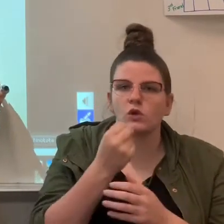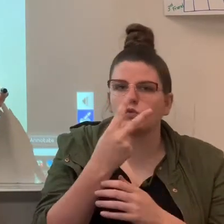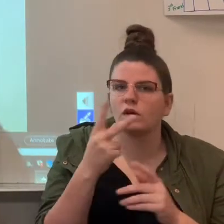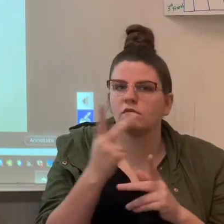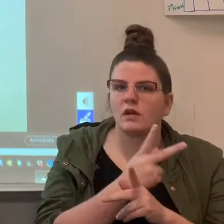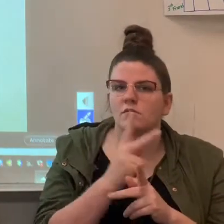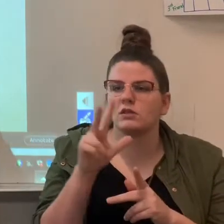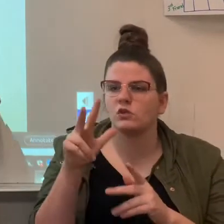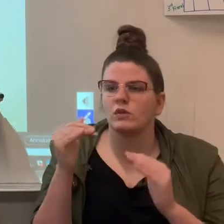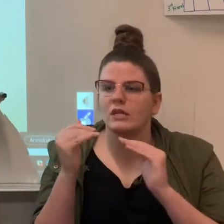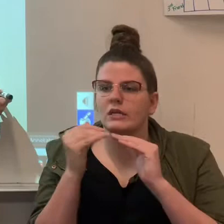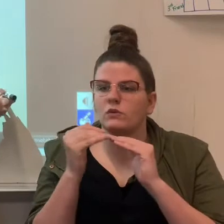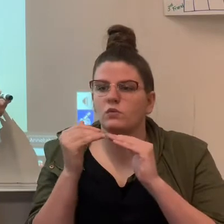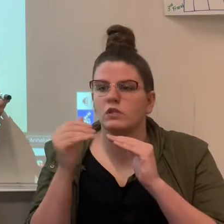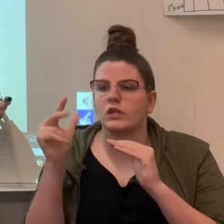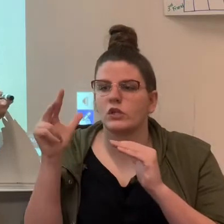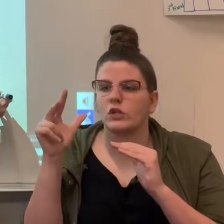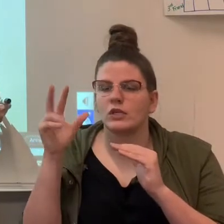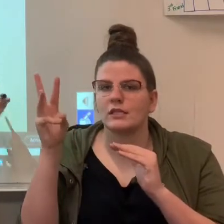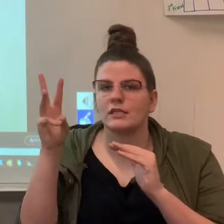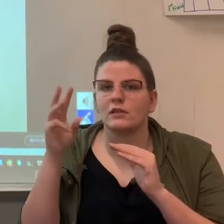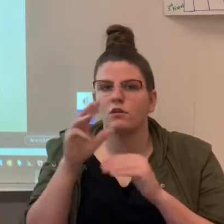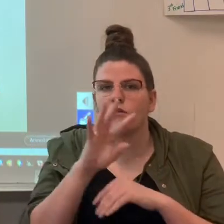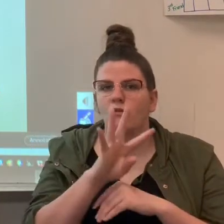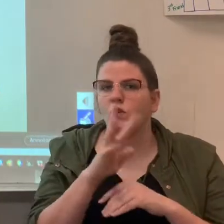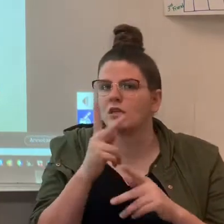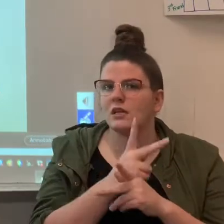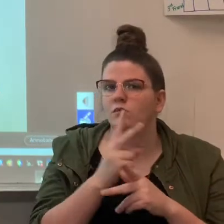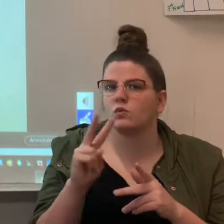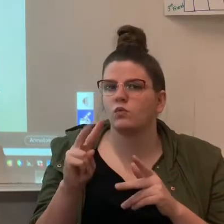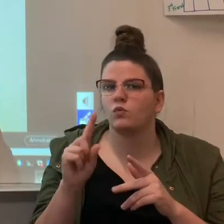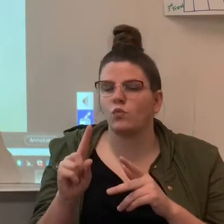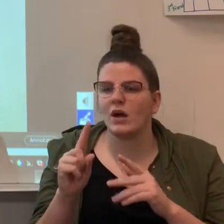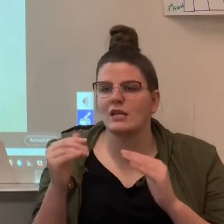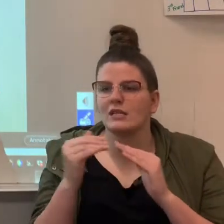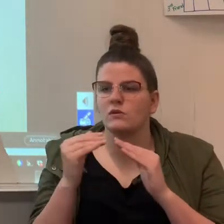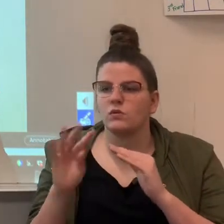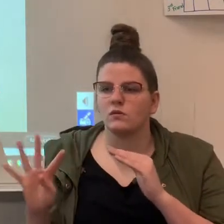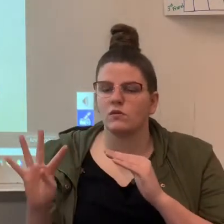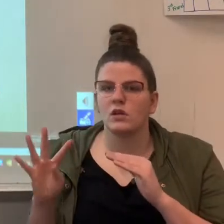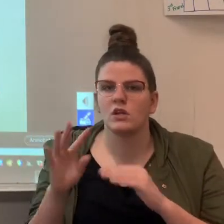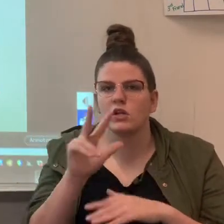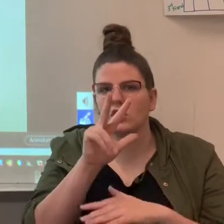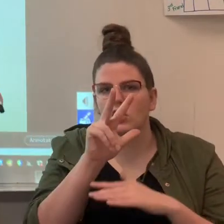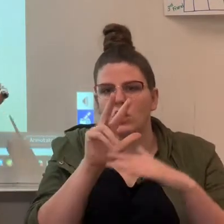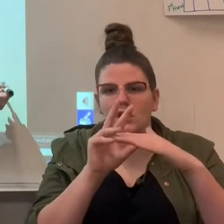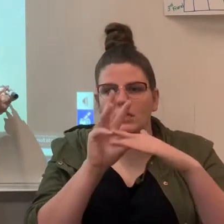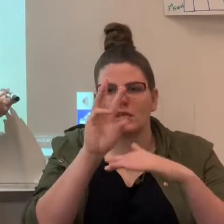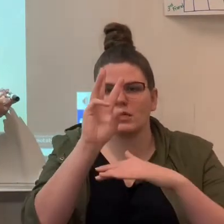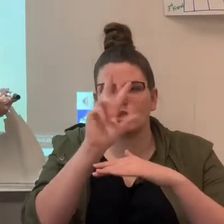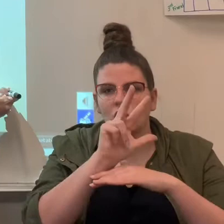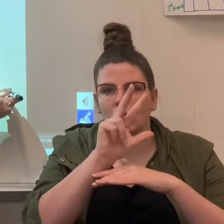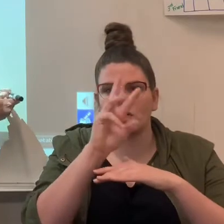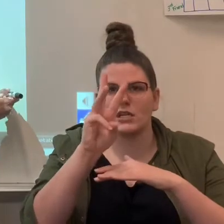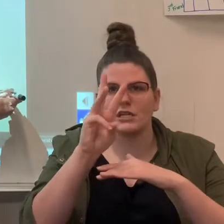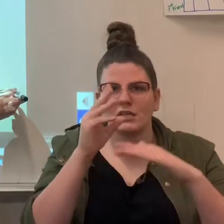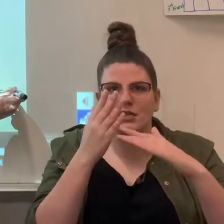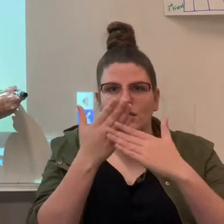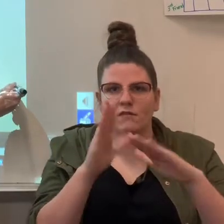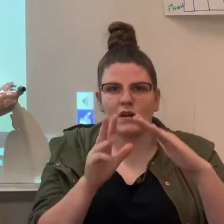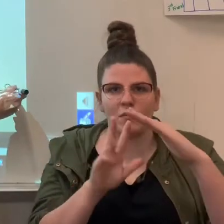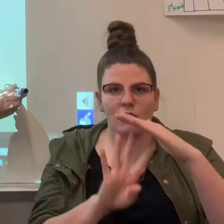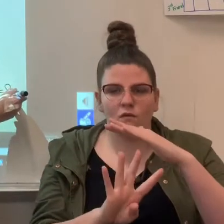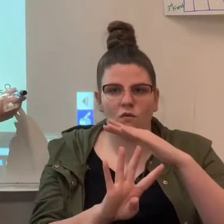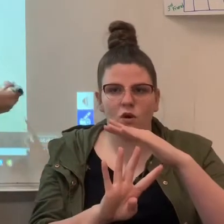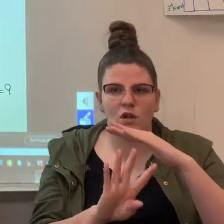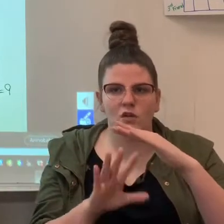36. 4 times 1 is 4. We've learned all along 36 divided by 4 is what this actually says, and we know